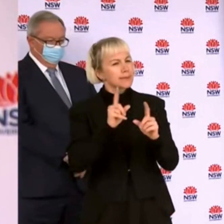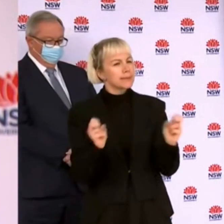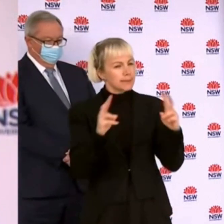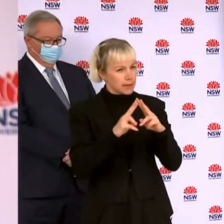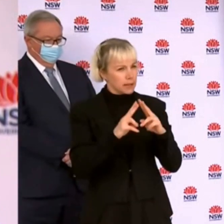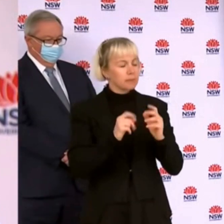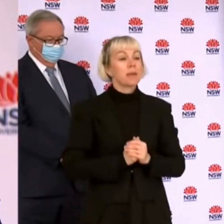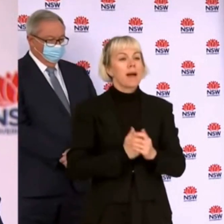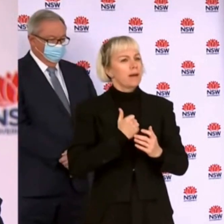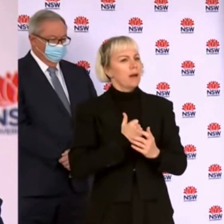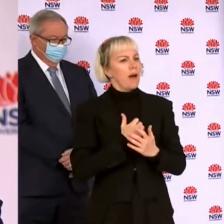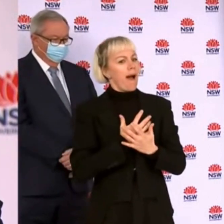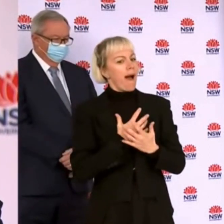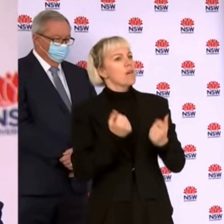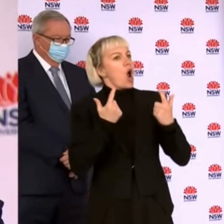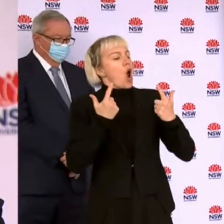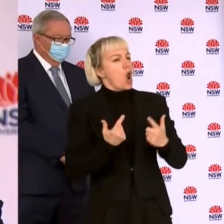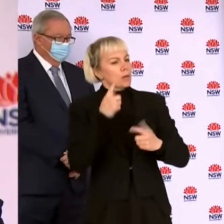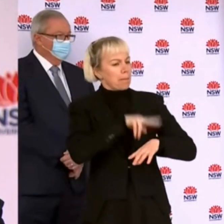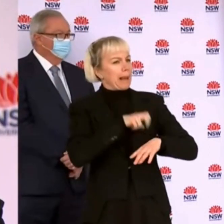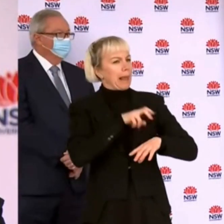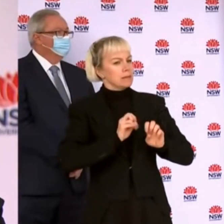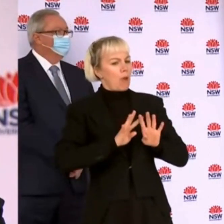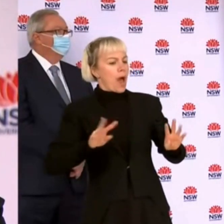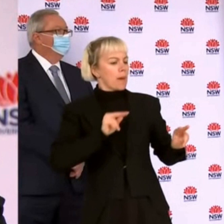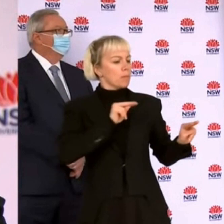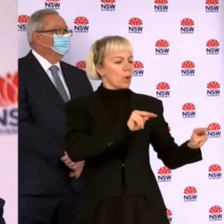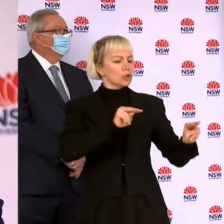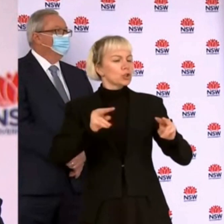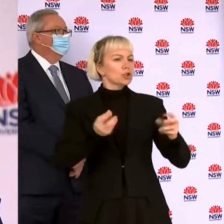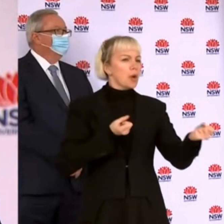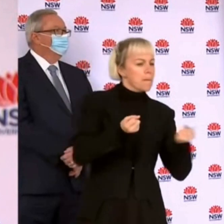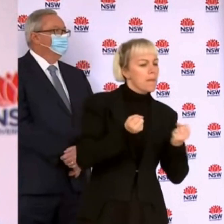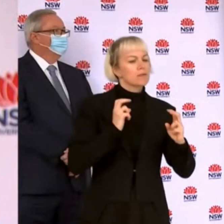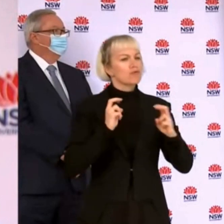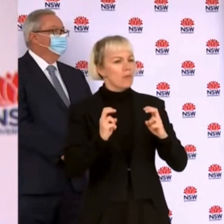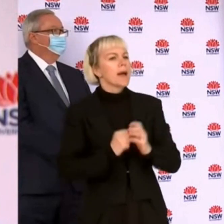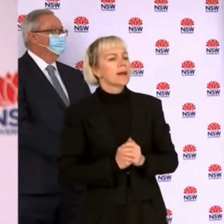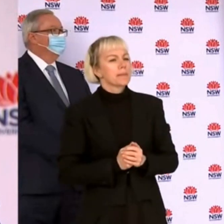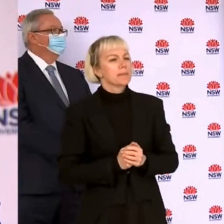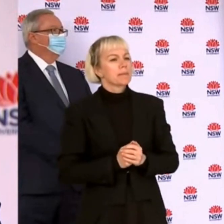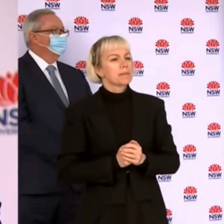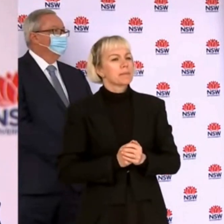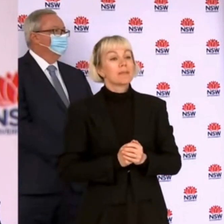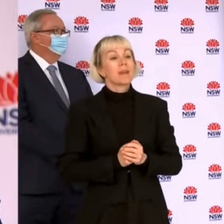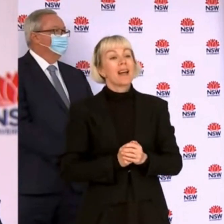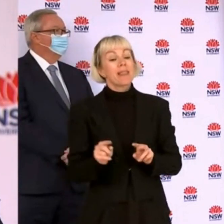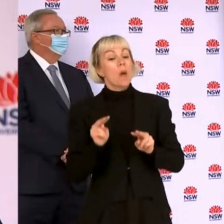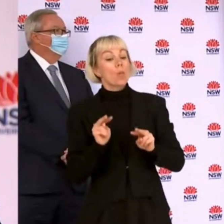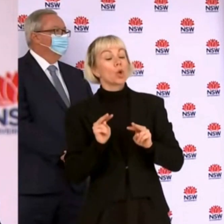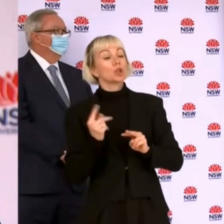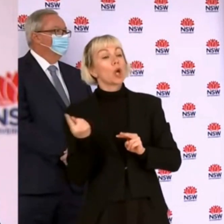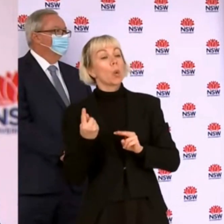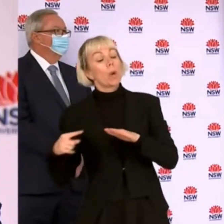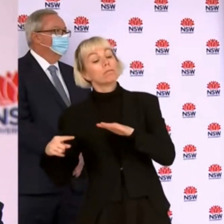Police Transport Command are there on a daily basis. They are sharing information with people in